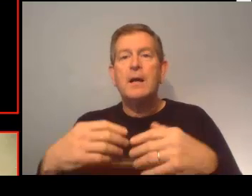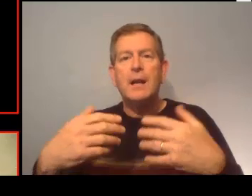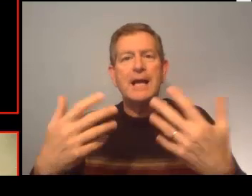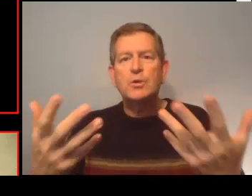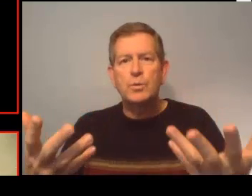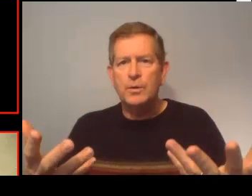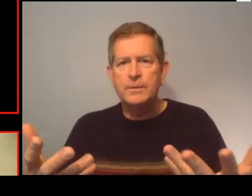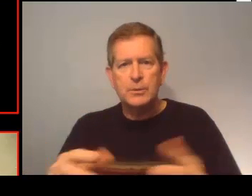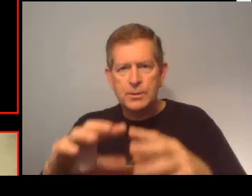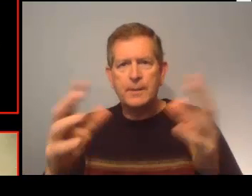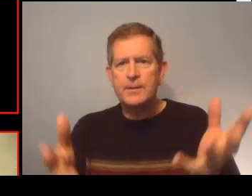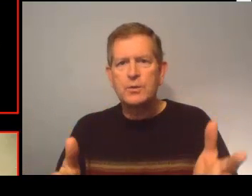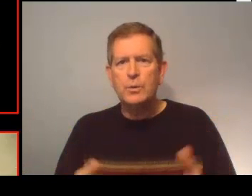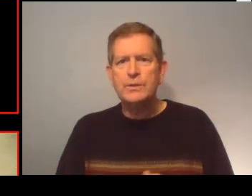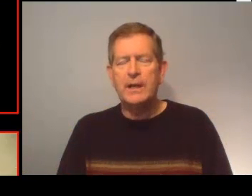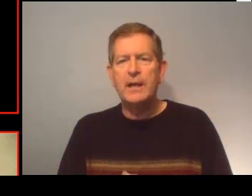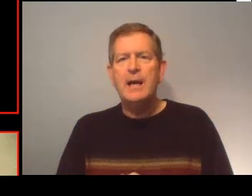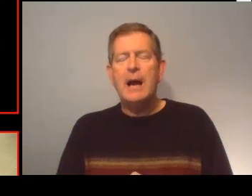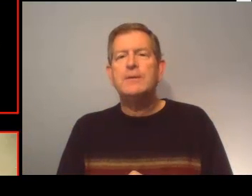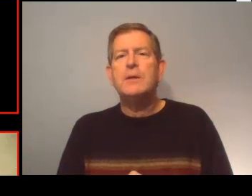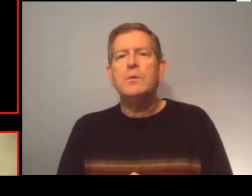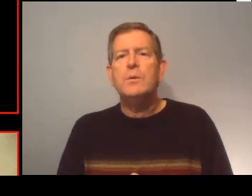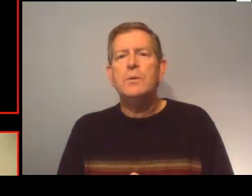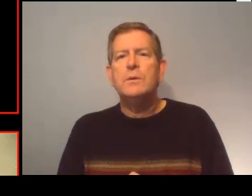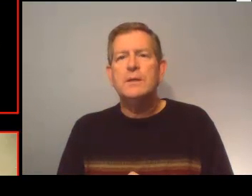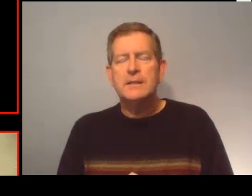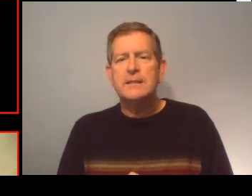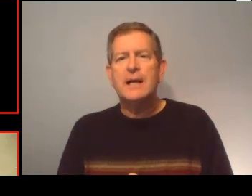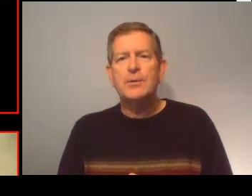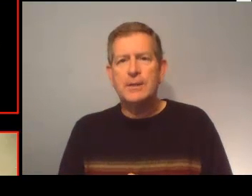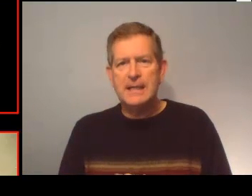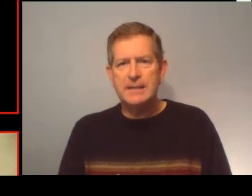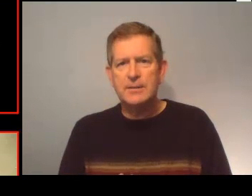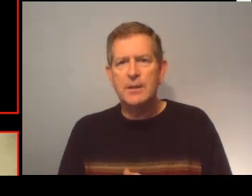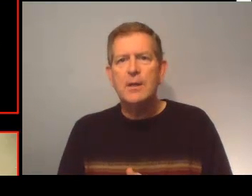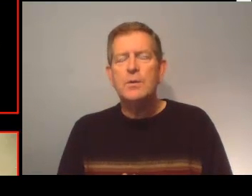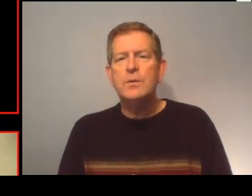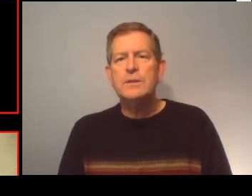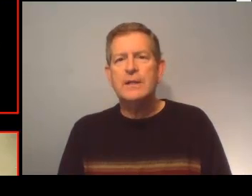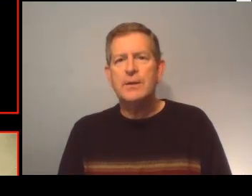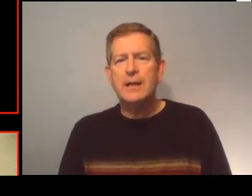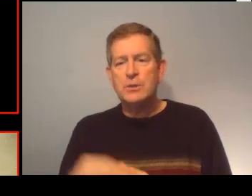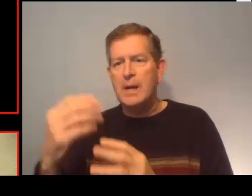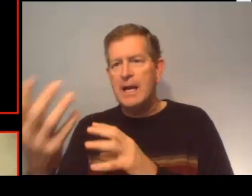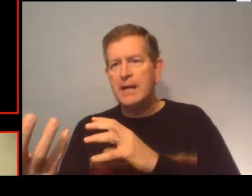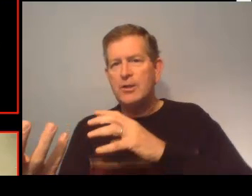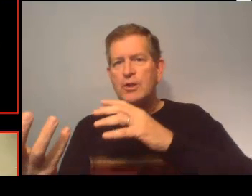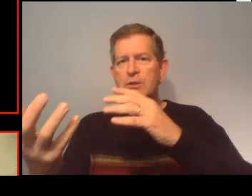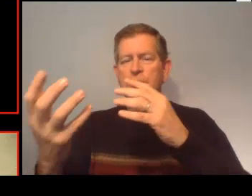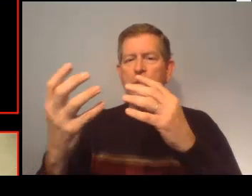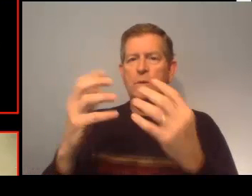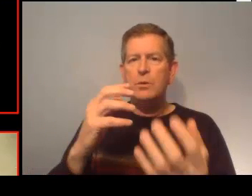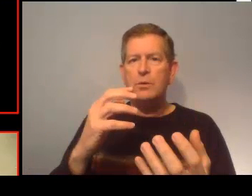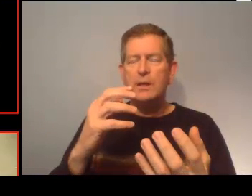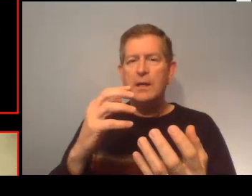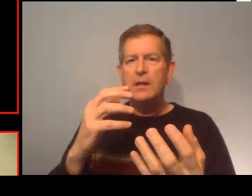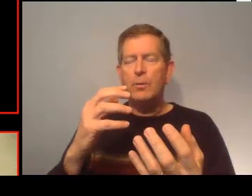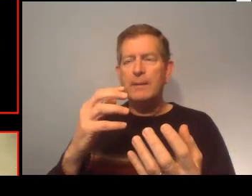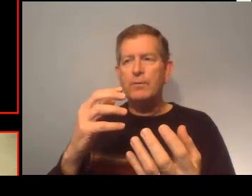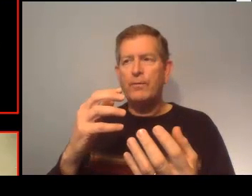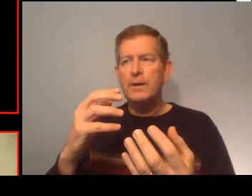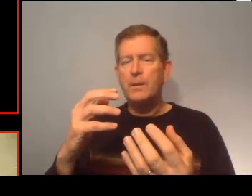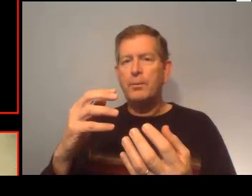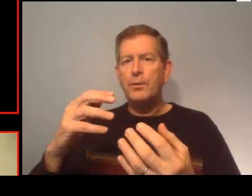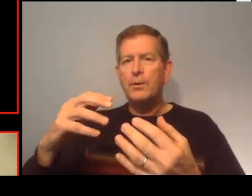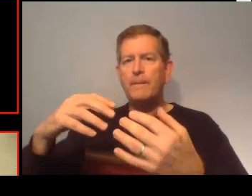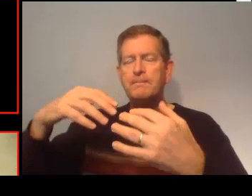a classroom. Since we're talking about the school setting, I would say une salle de classe. Une salle de classe. So un can change to une. When